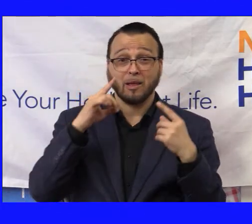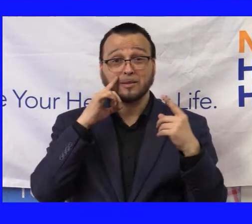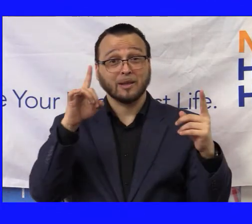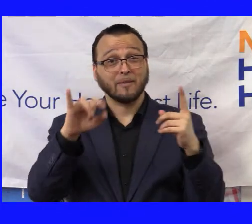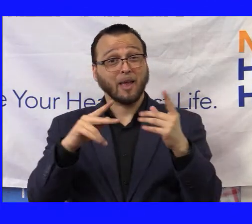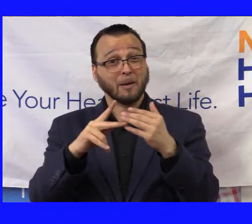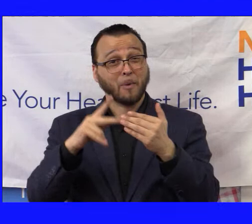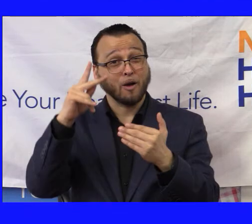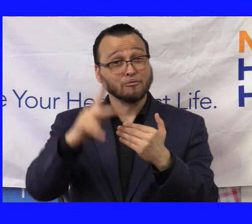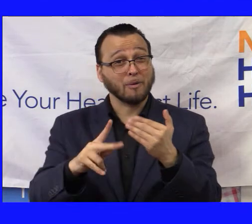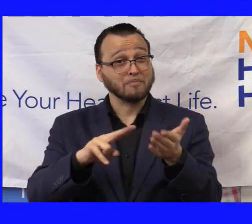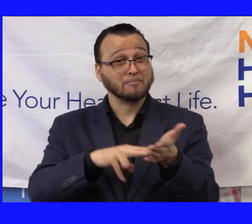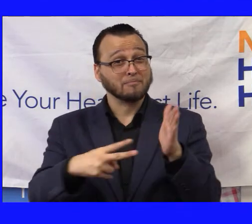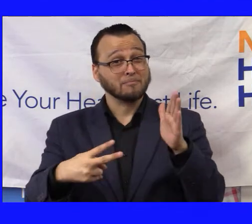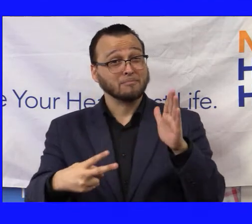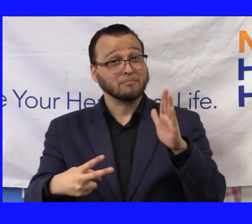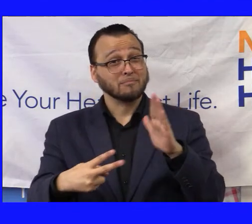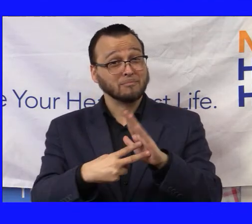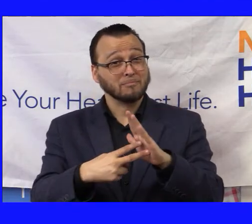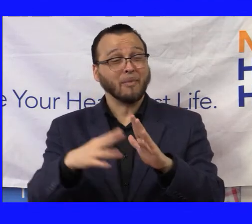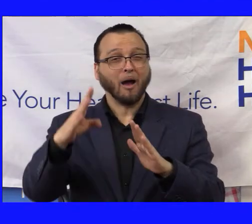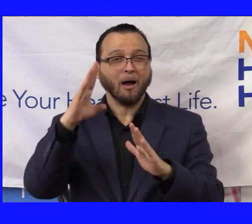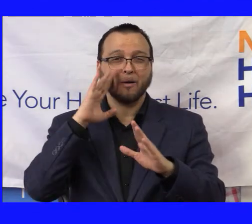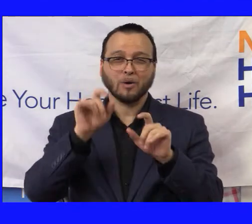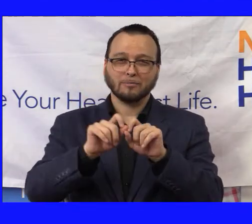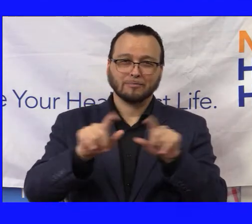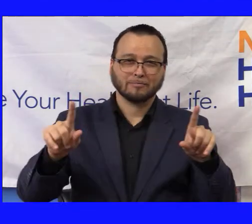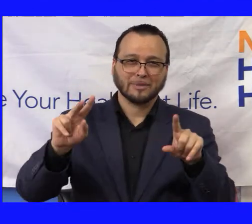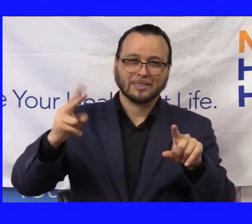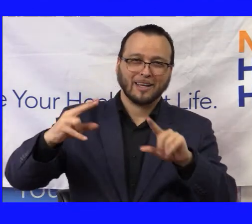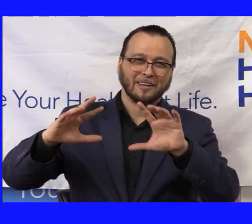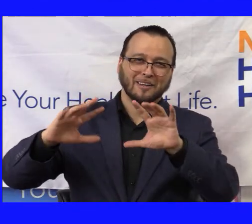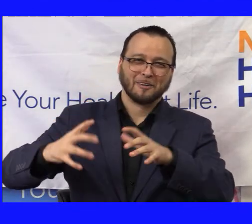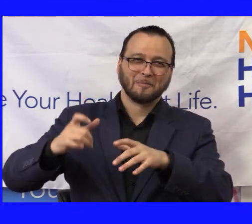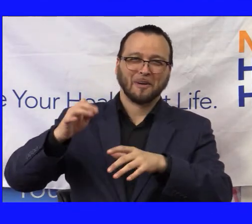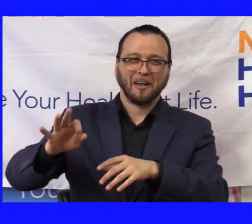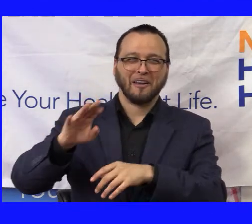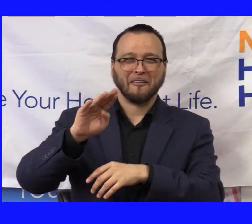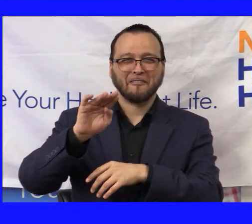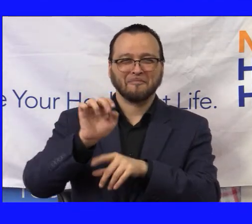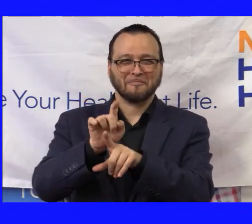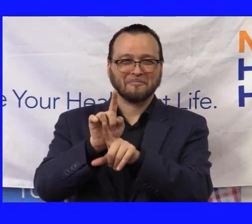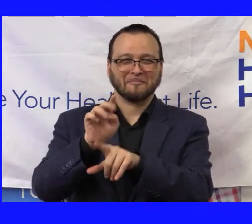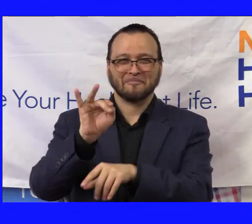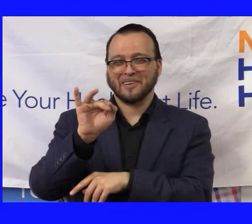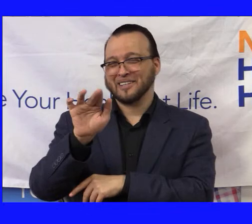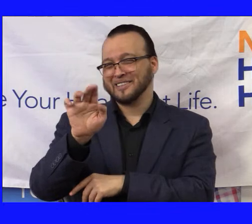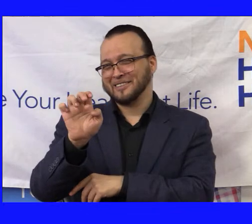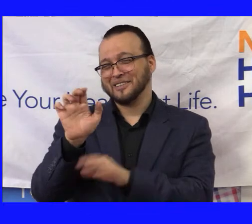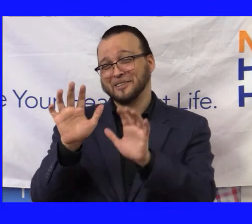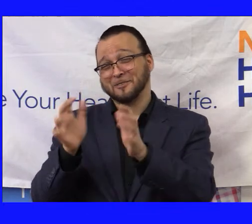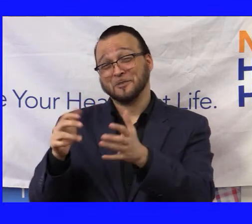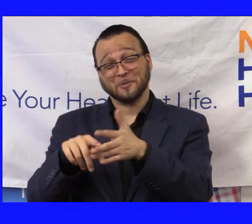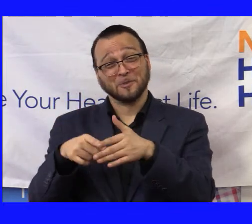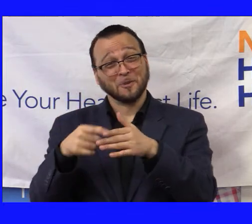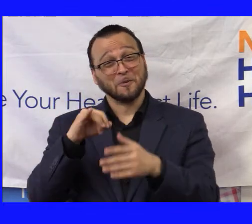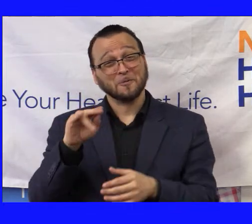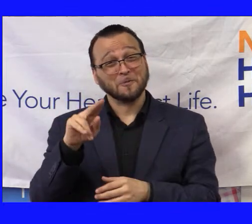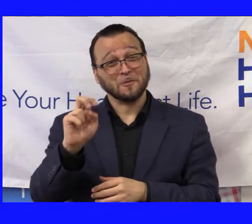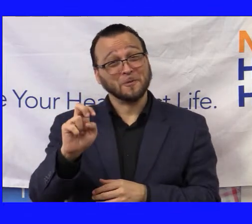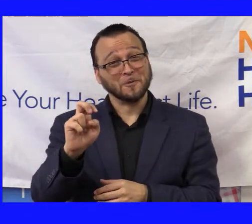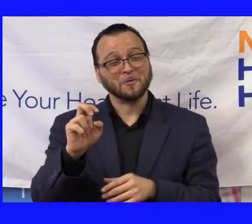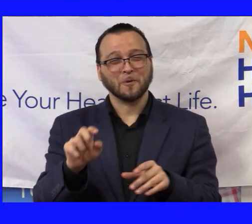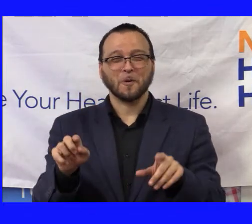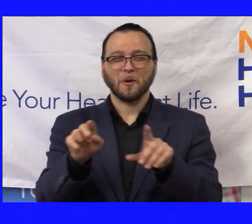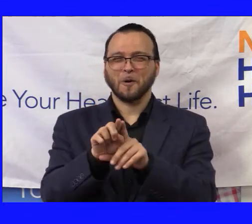that program has meant that we're actually launching a second cohort of mentees starting in June that will also occur